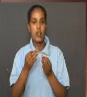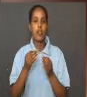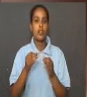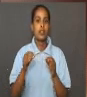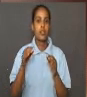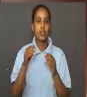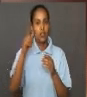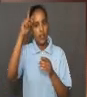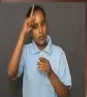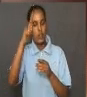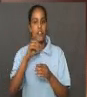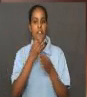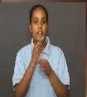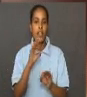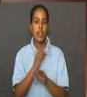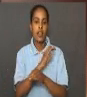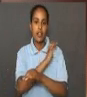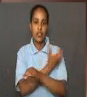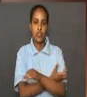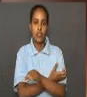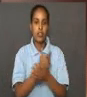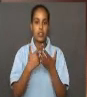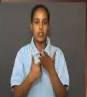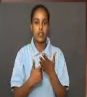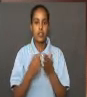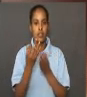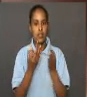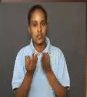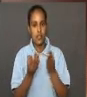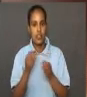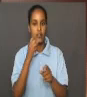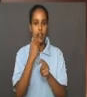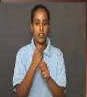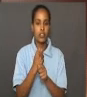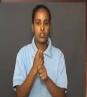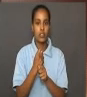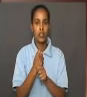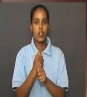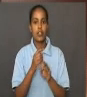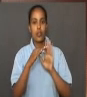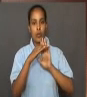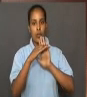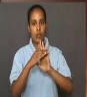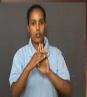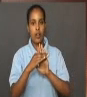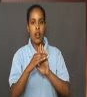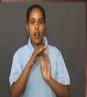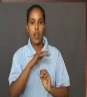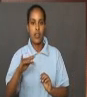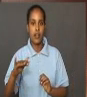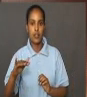Gibbs free energy. This state function is denoted by the